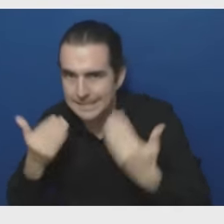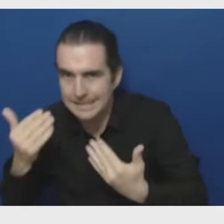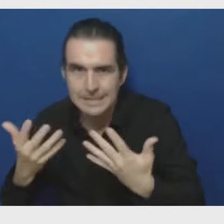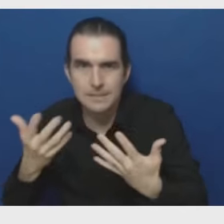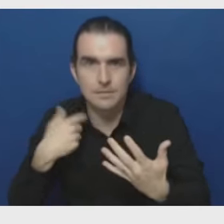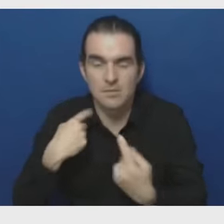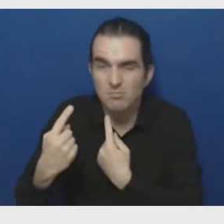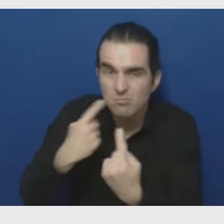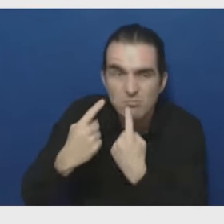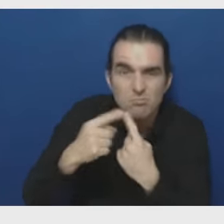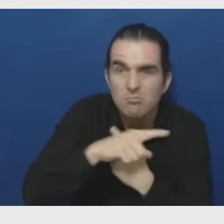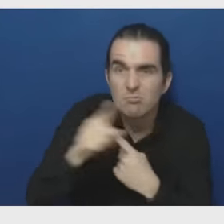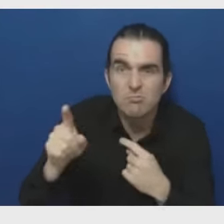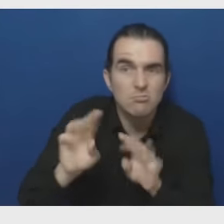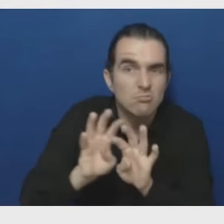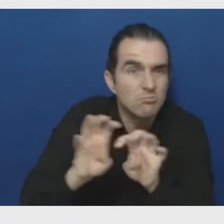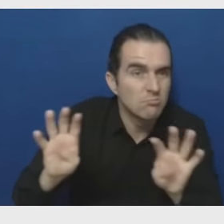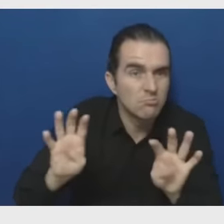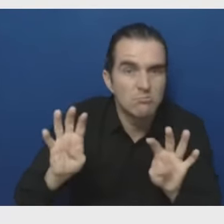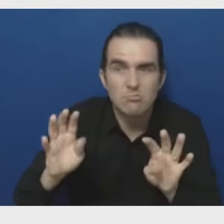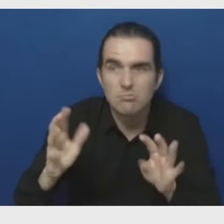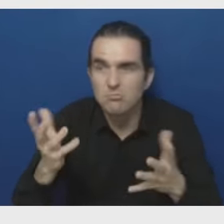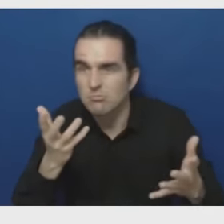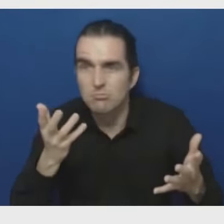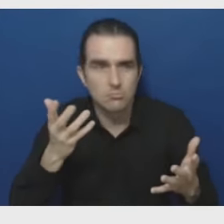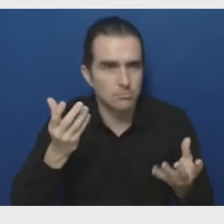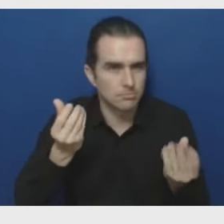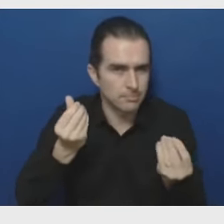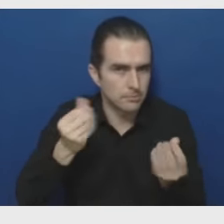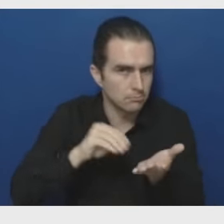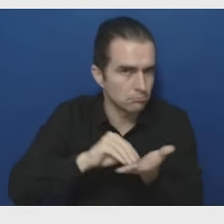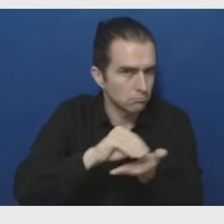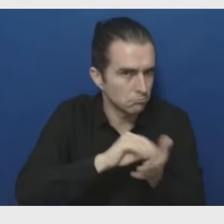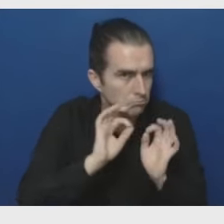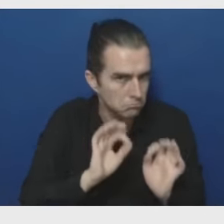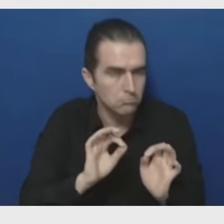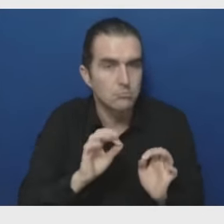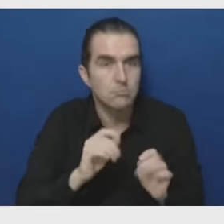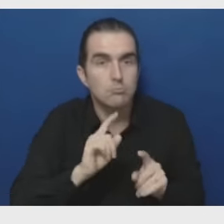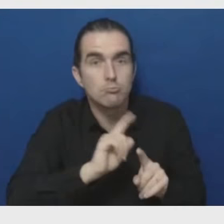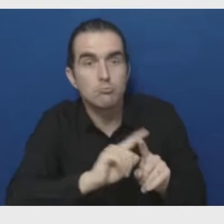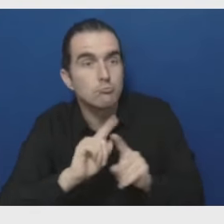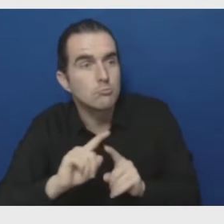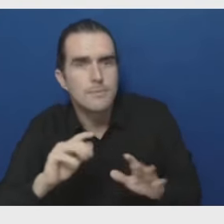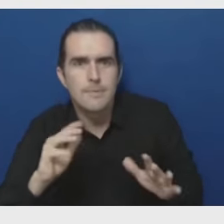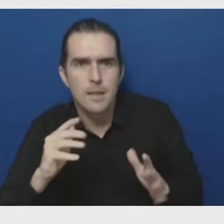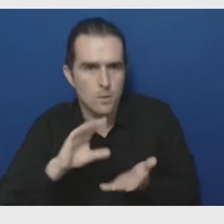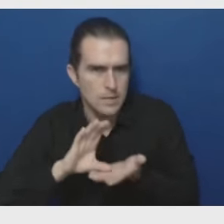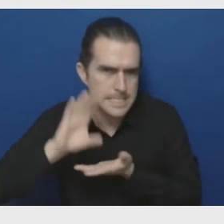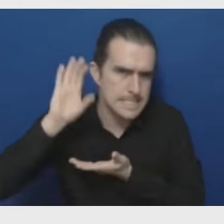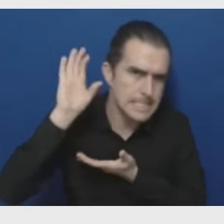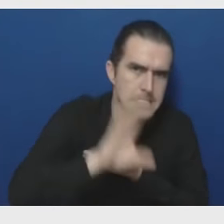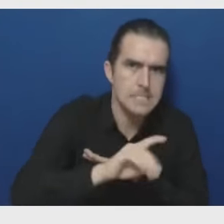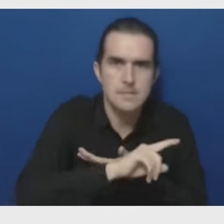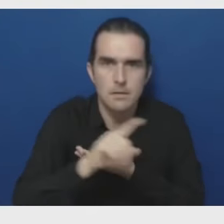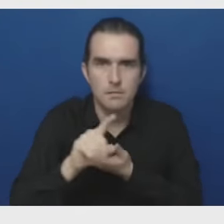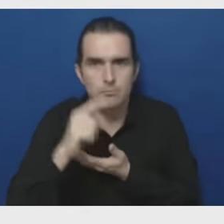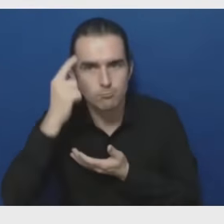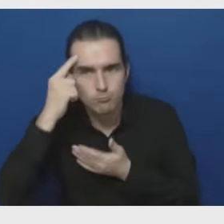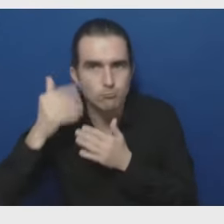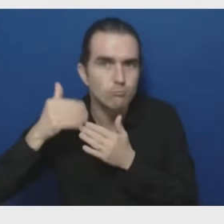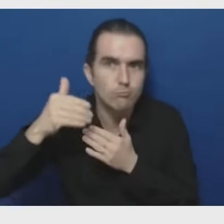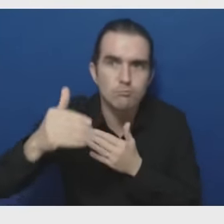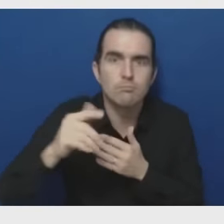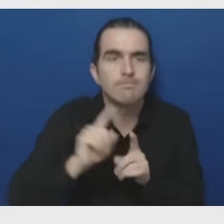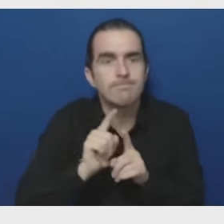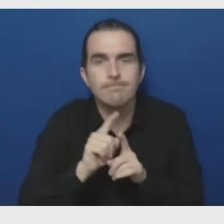not about a handout. It is an investment, and so therefore accessibility to grants and such like for more vulnerable countries is essential. But